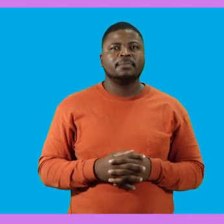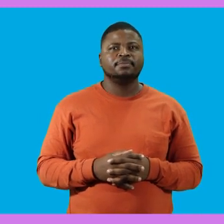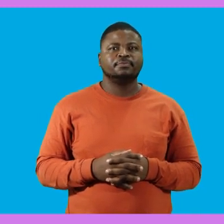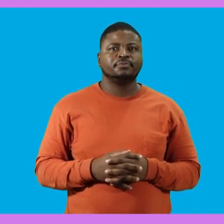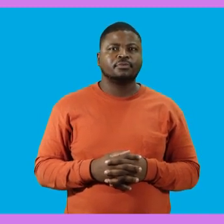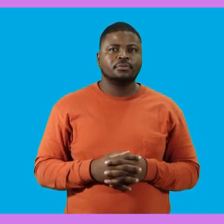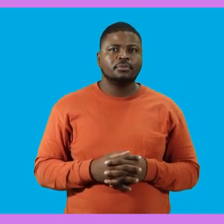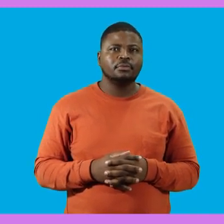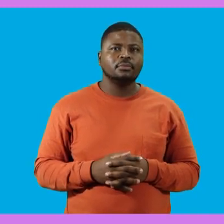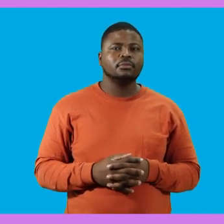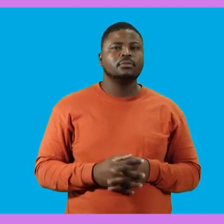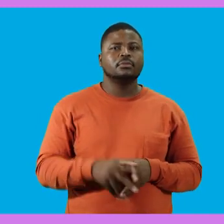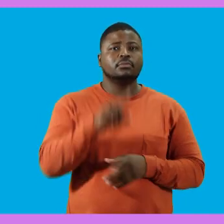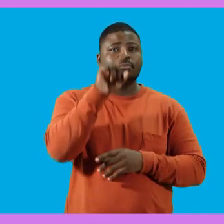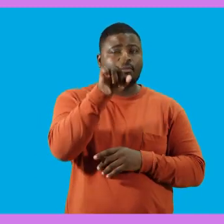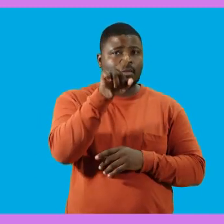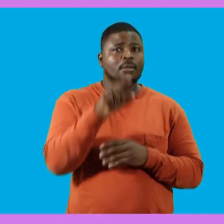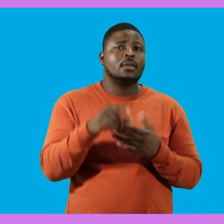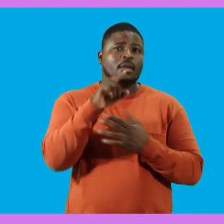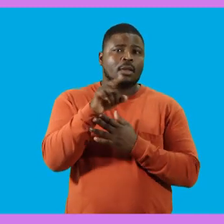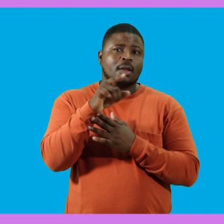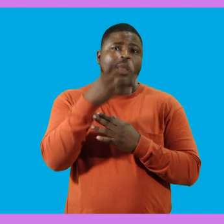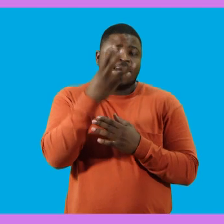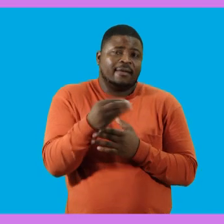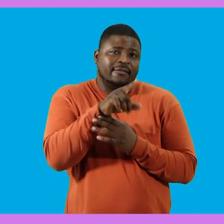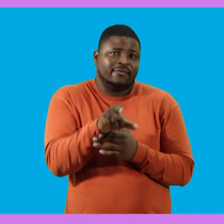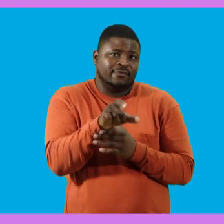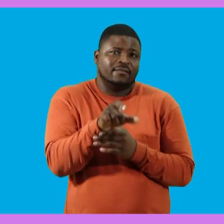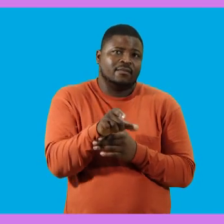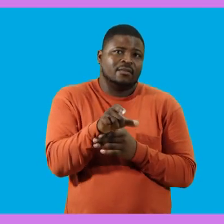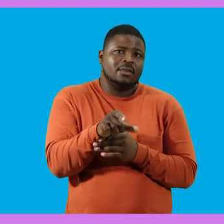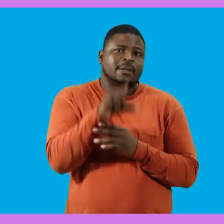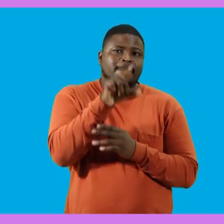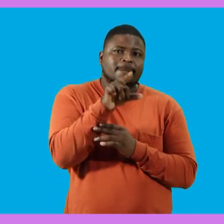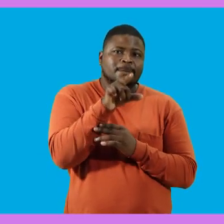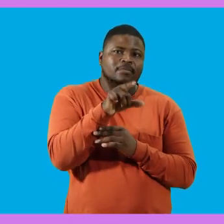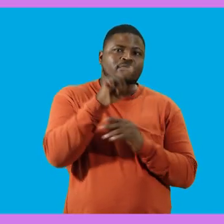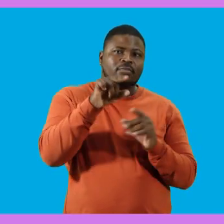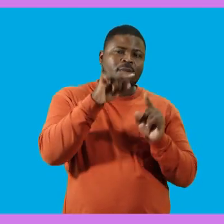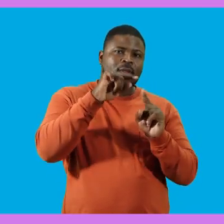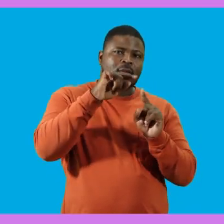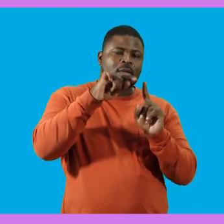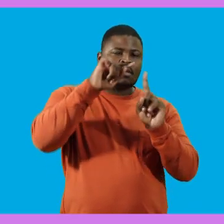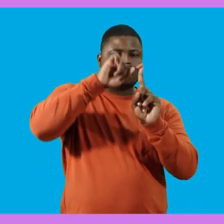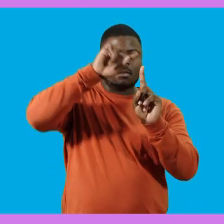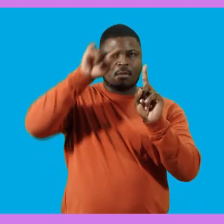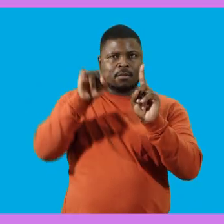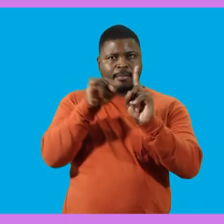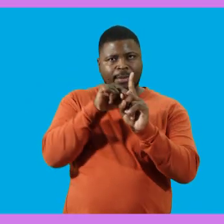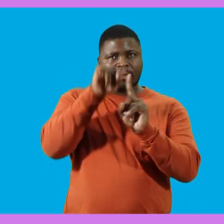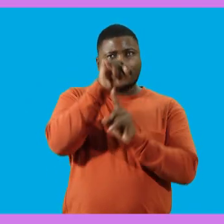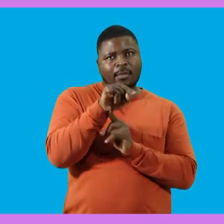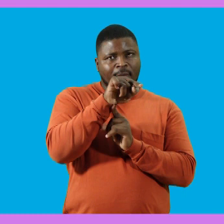that. Then, looking at the perimeter, we will then go around the